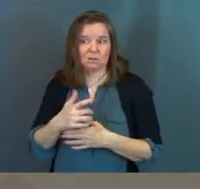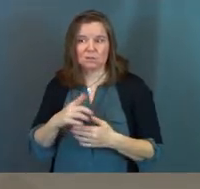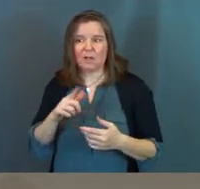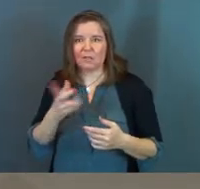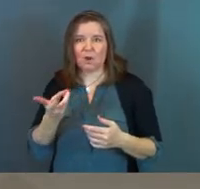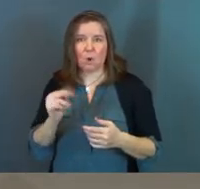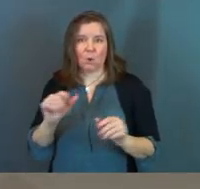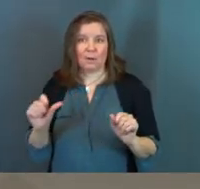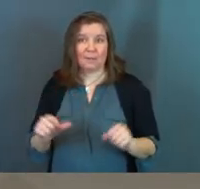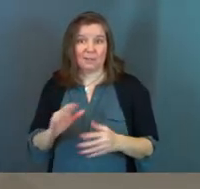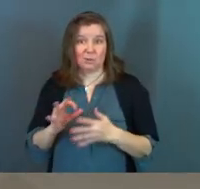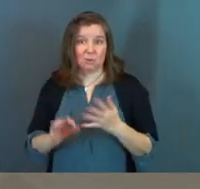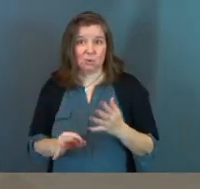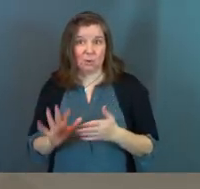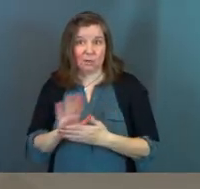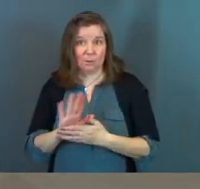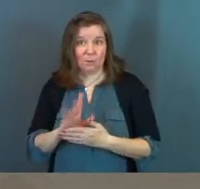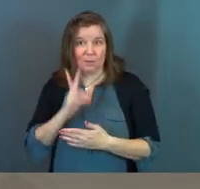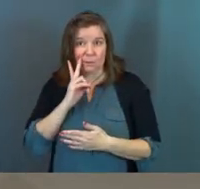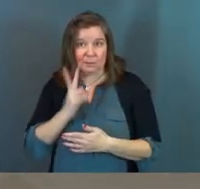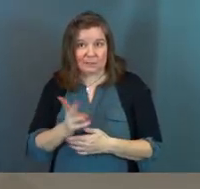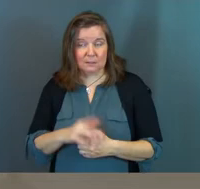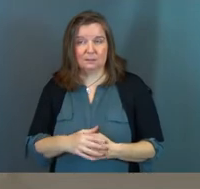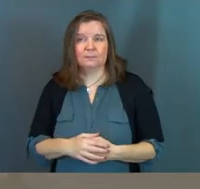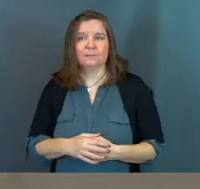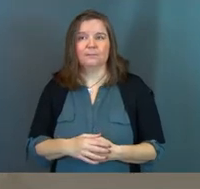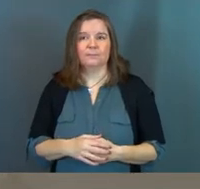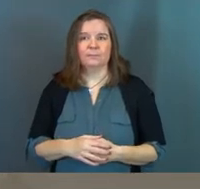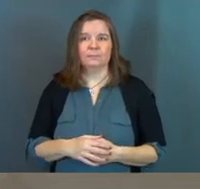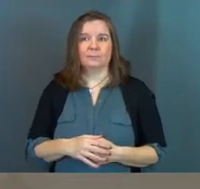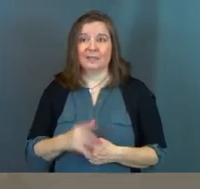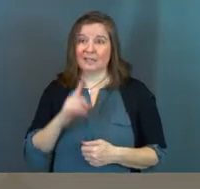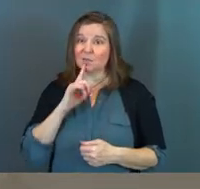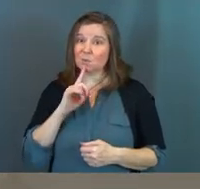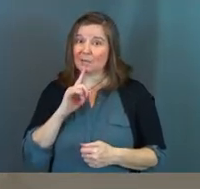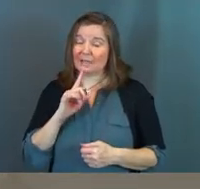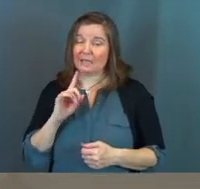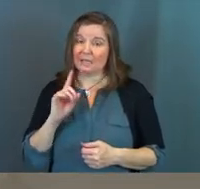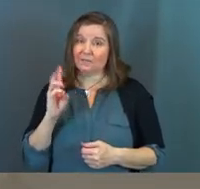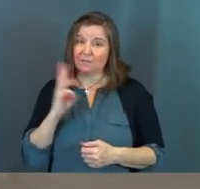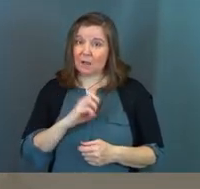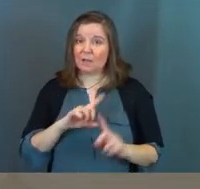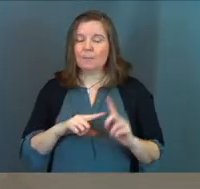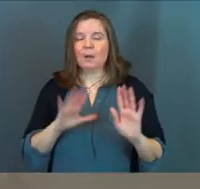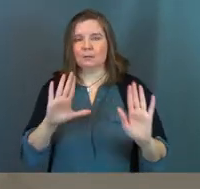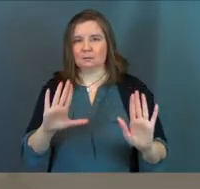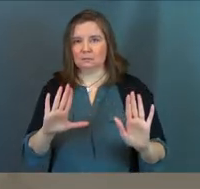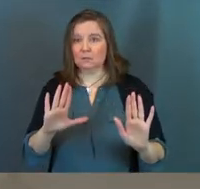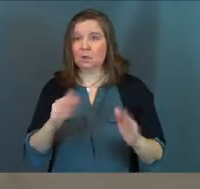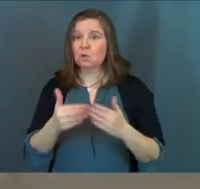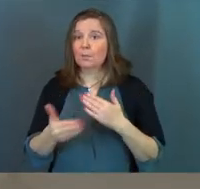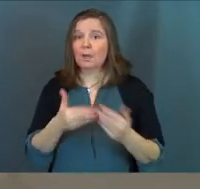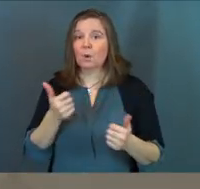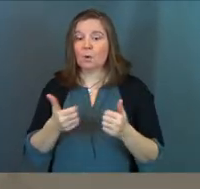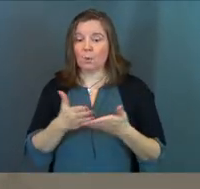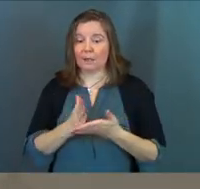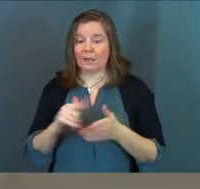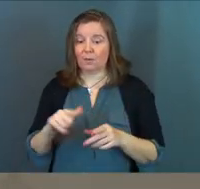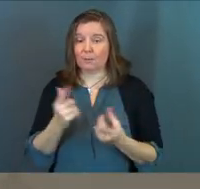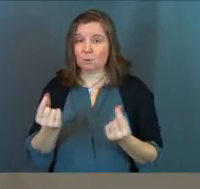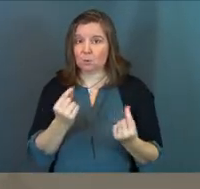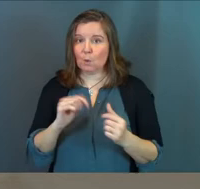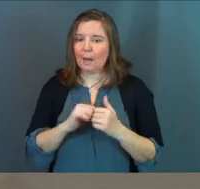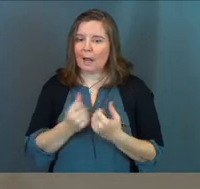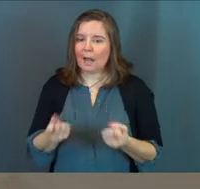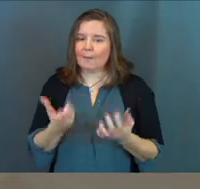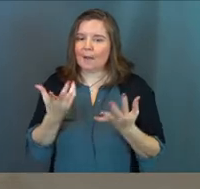see and their own ability to choose the movies that they would see. This gets really funky. But here's the thing. No matter what we're allowing them to